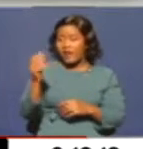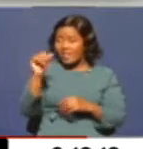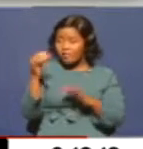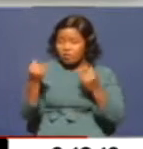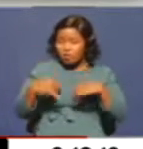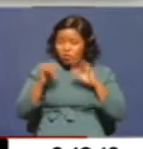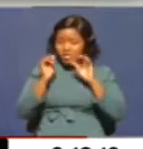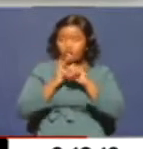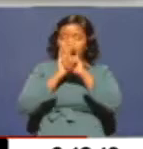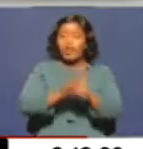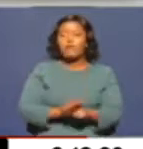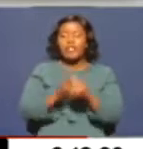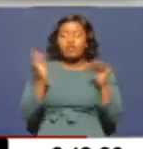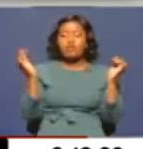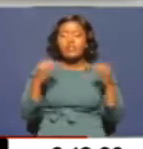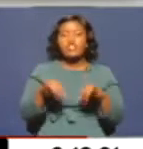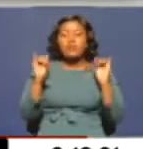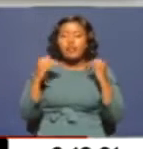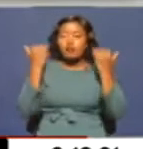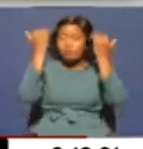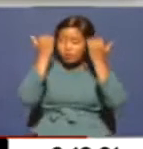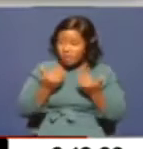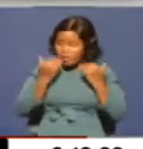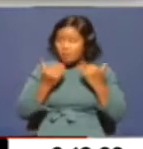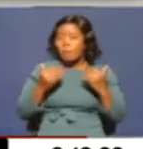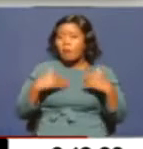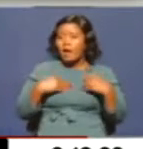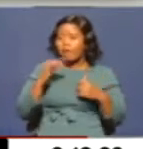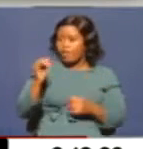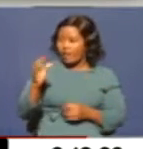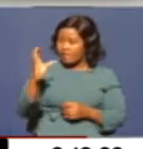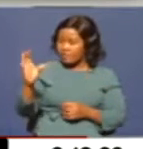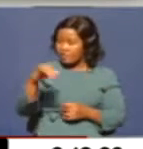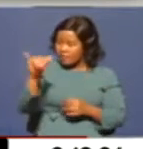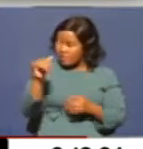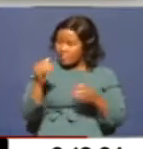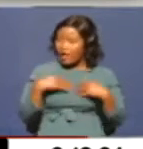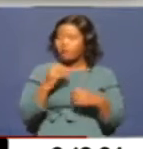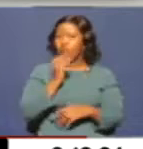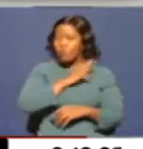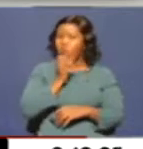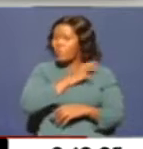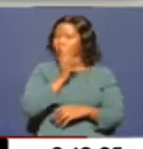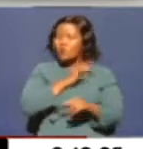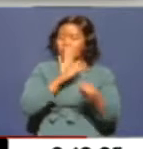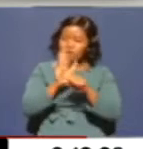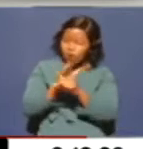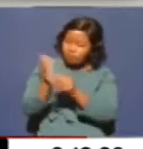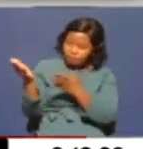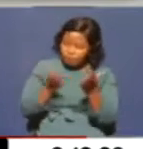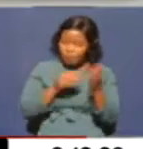judiciary. ICJ claims to have received numerous complaints that staff as well as personnel closely associated with